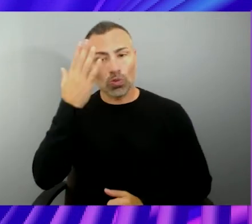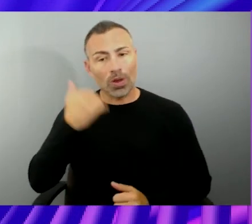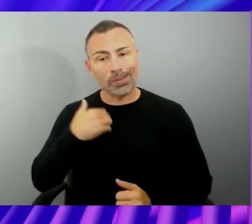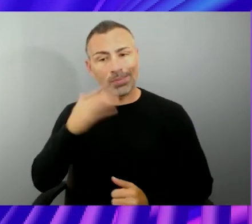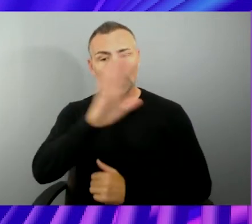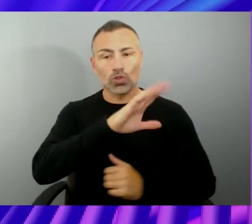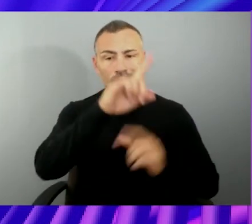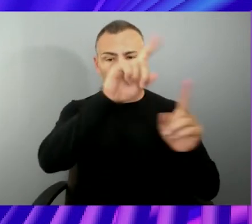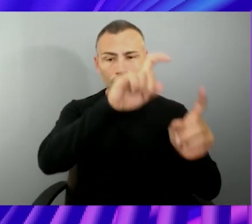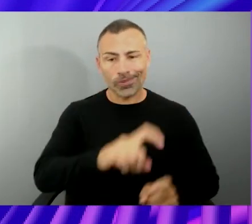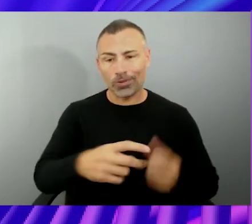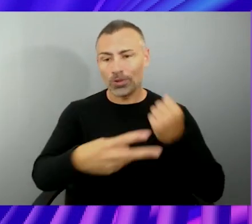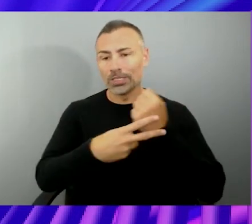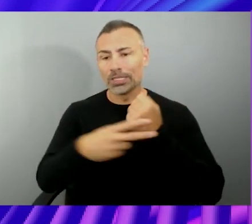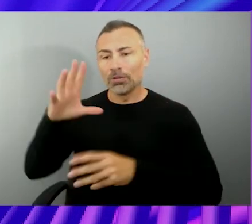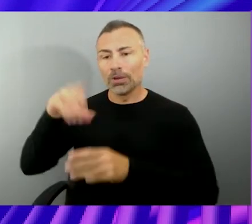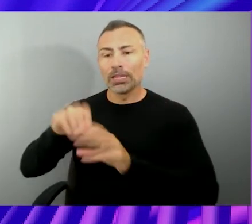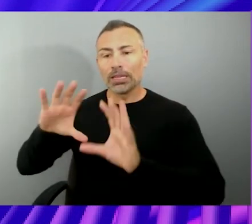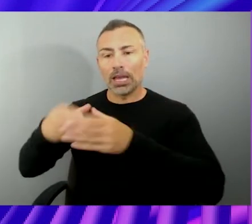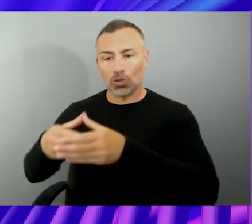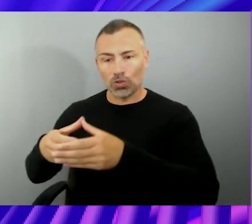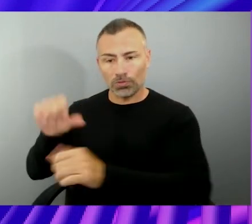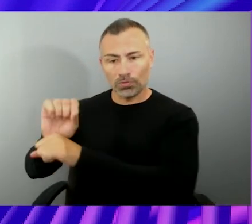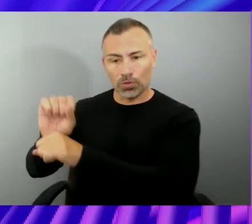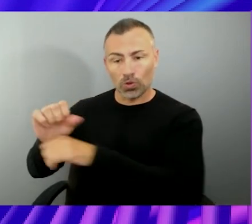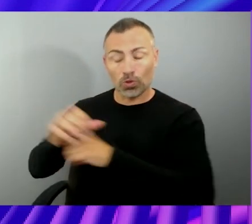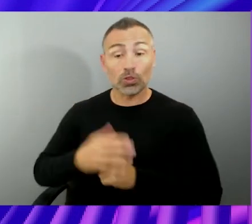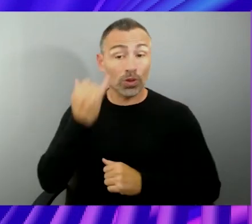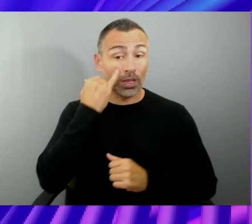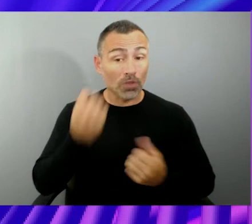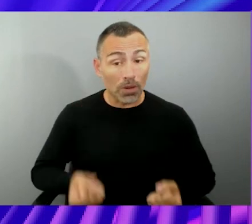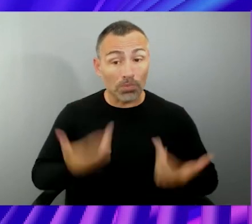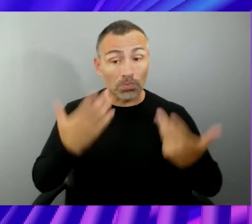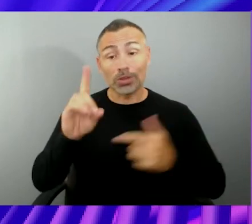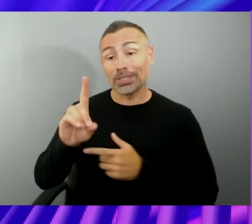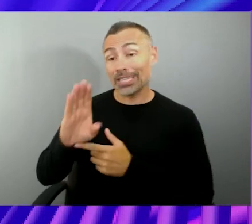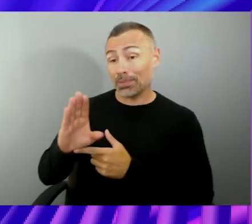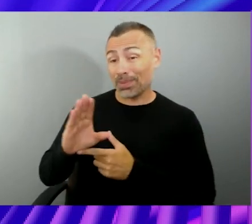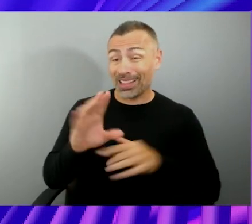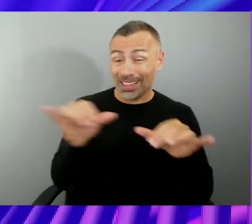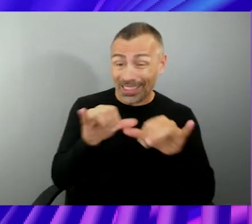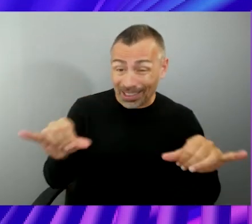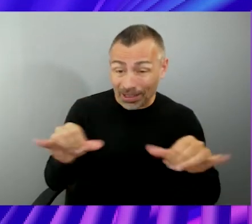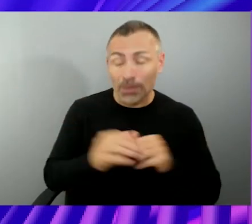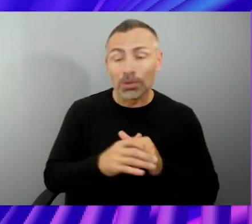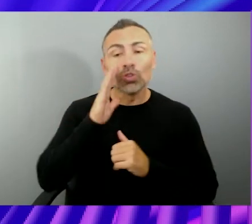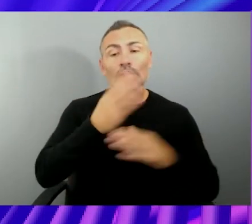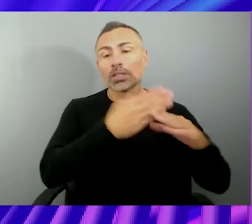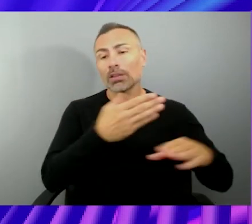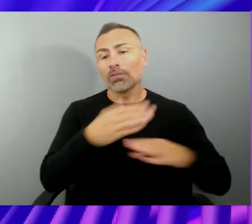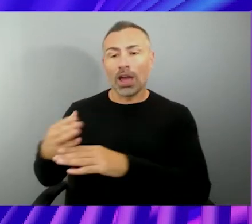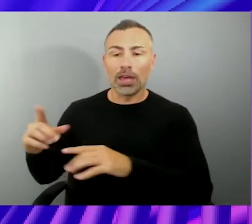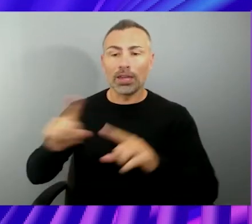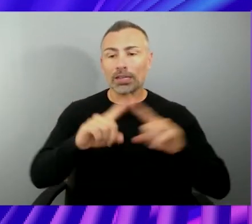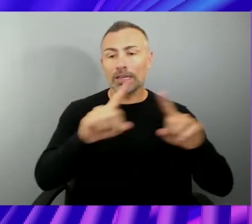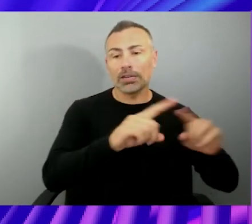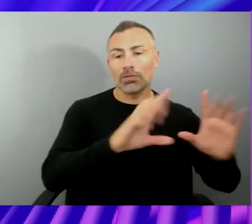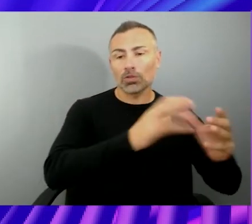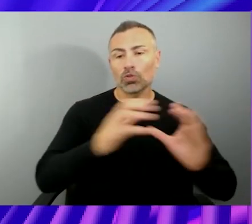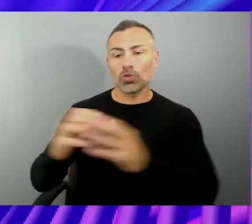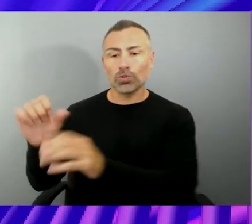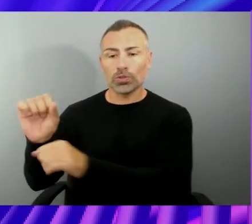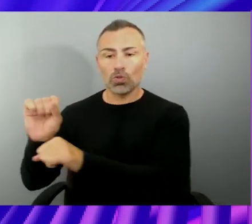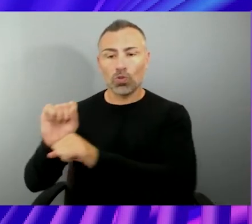time, you could divide your databases and your queries across different work groups in order to isolate them from one another, so that way you